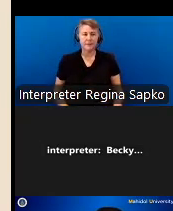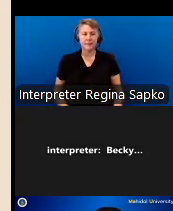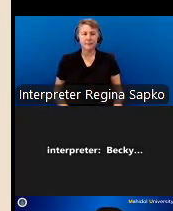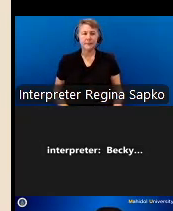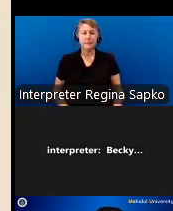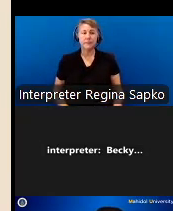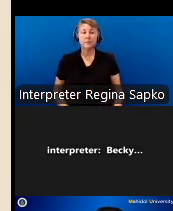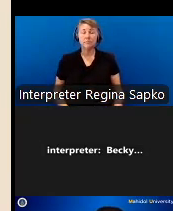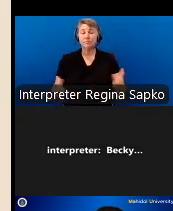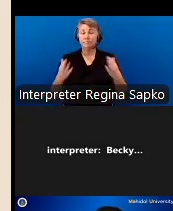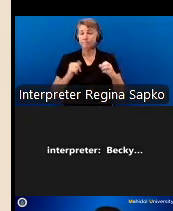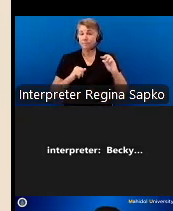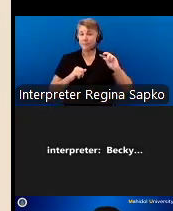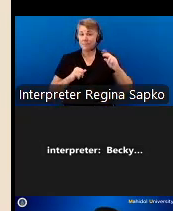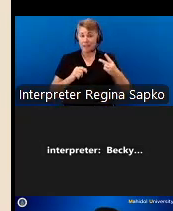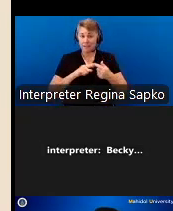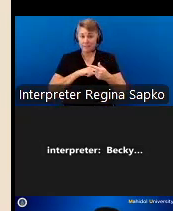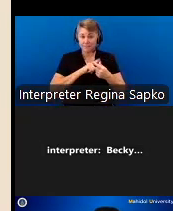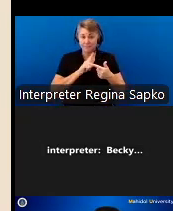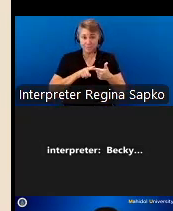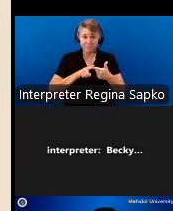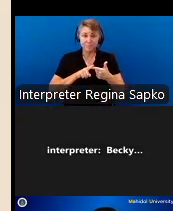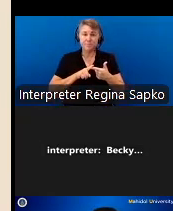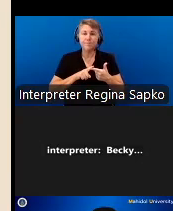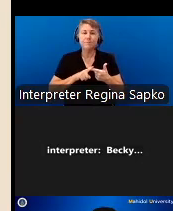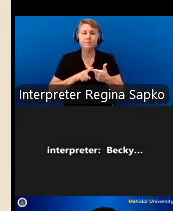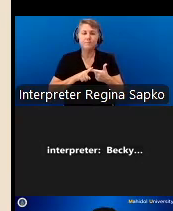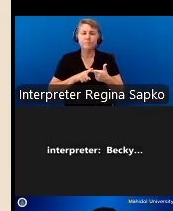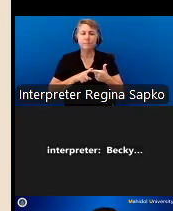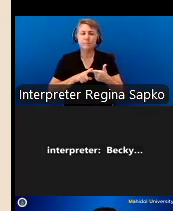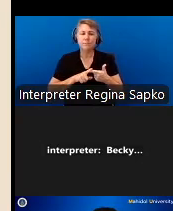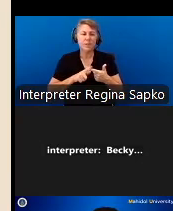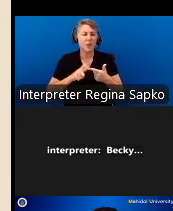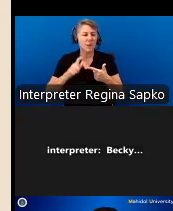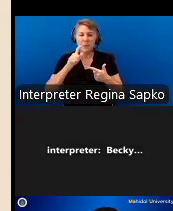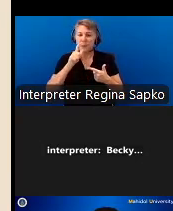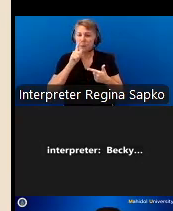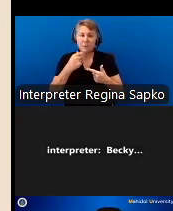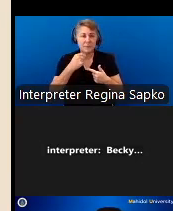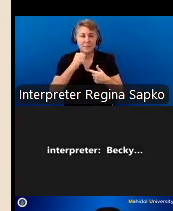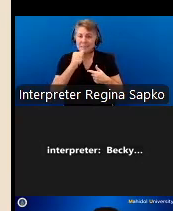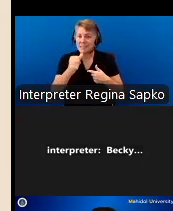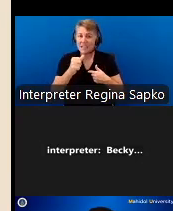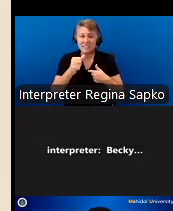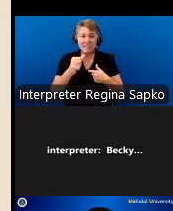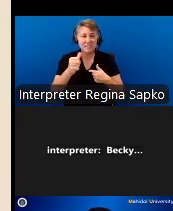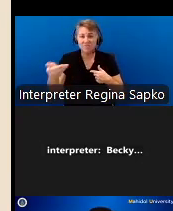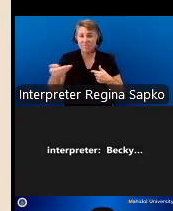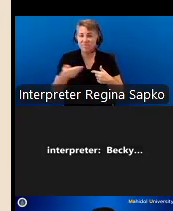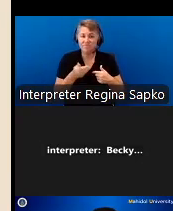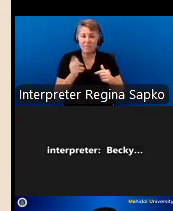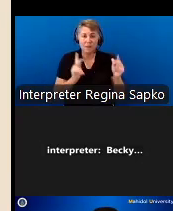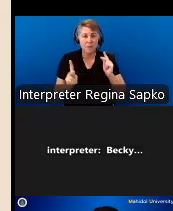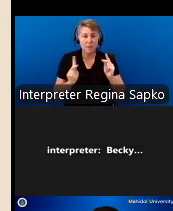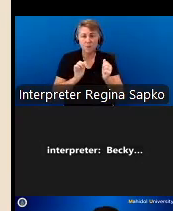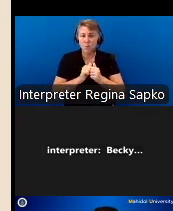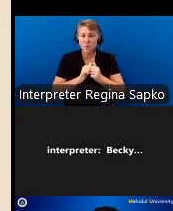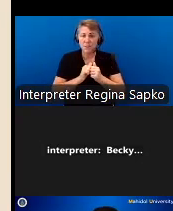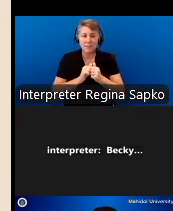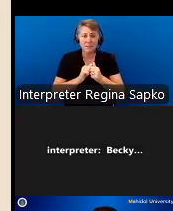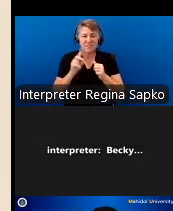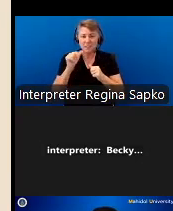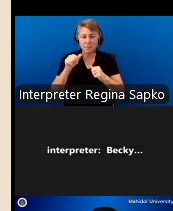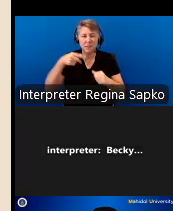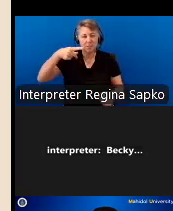second, the employer who do not employ person with disability at the first statement shall